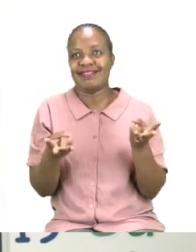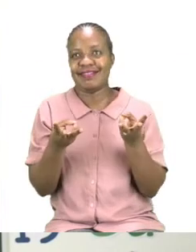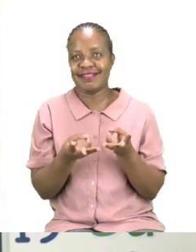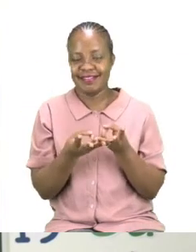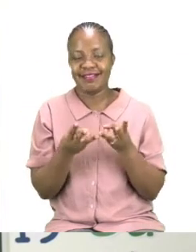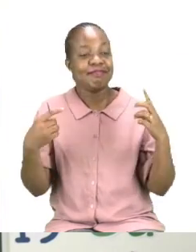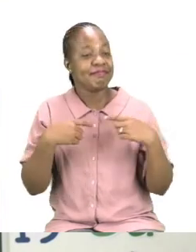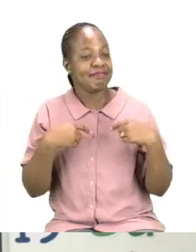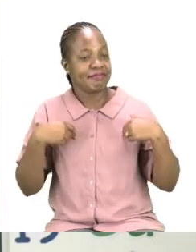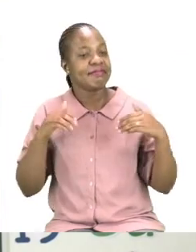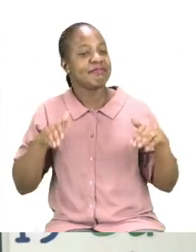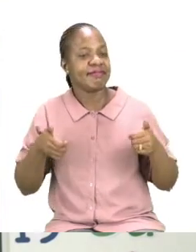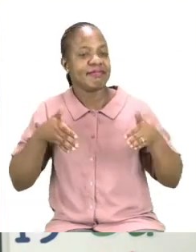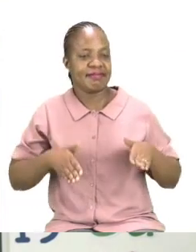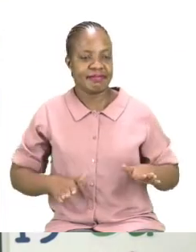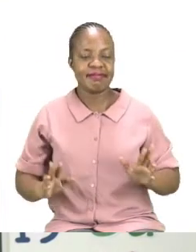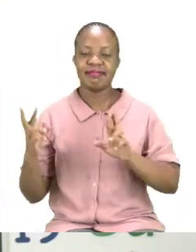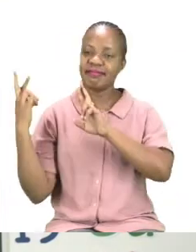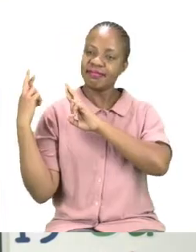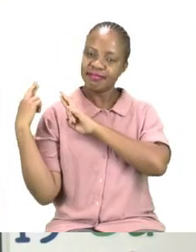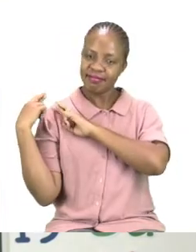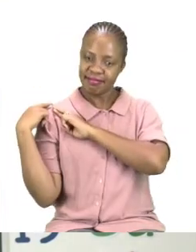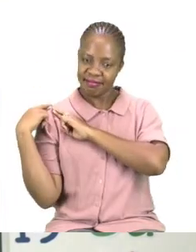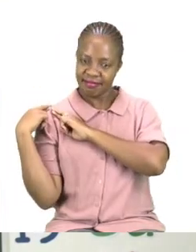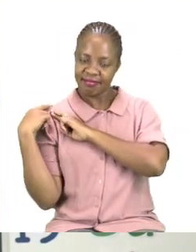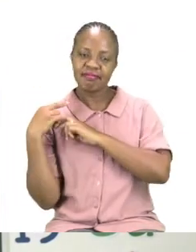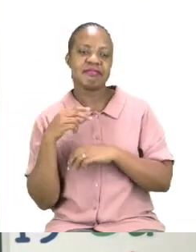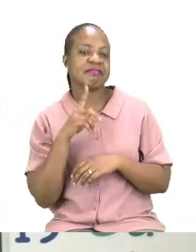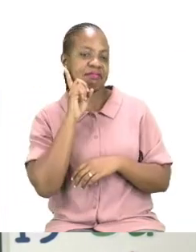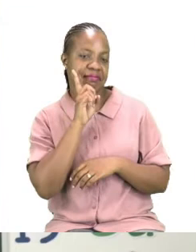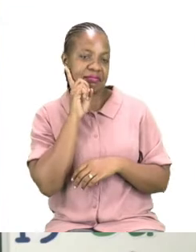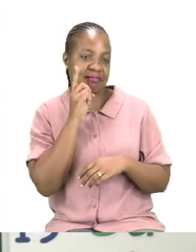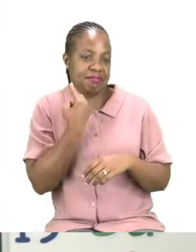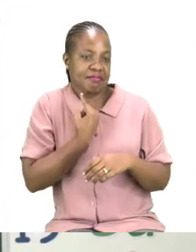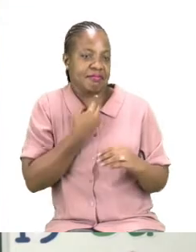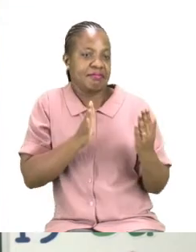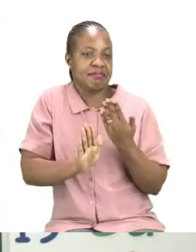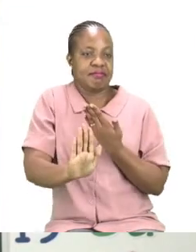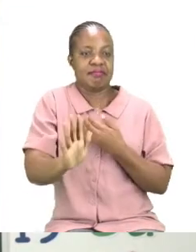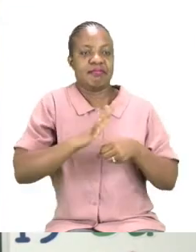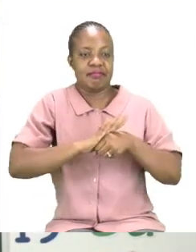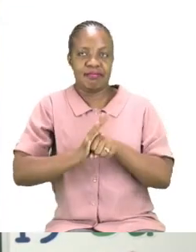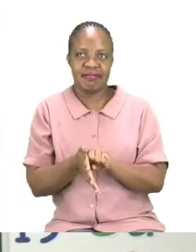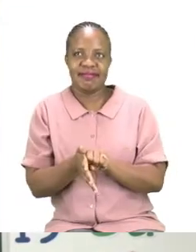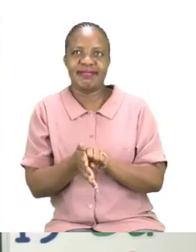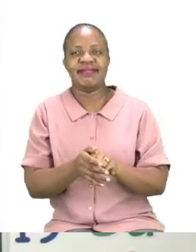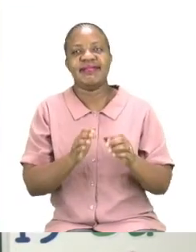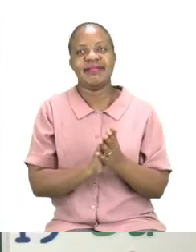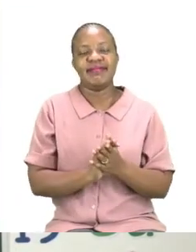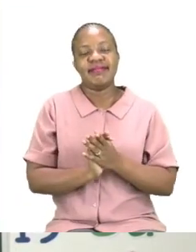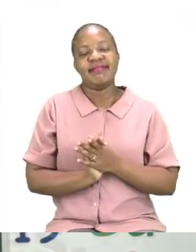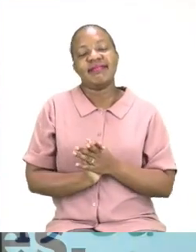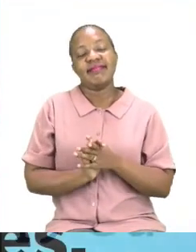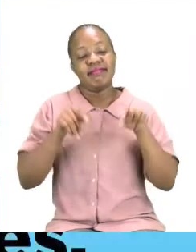and girls and we care about staying safe from coronavirus. Well done. Our lesson